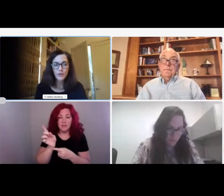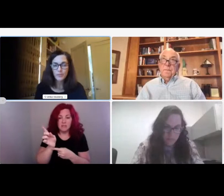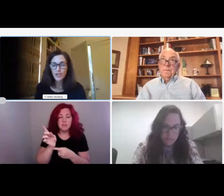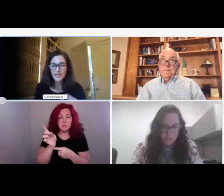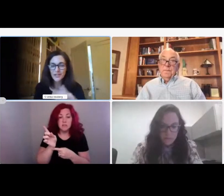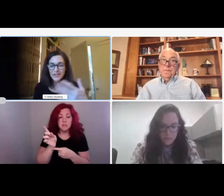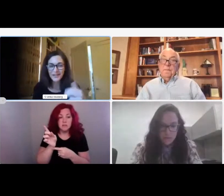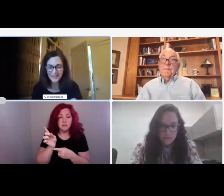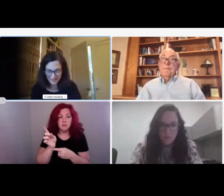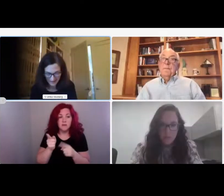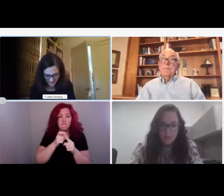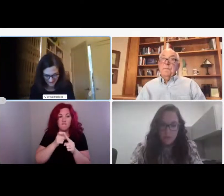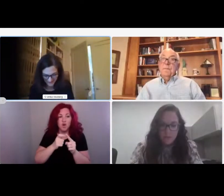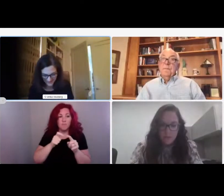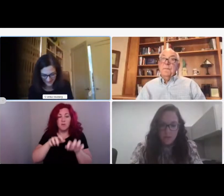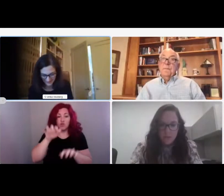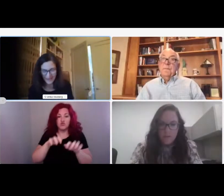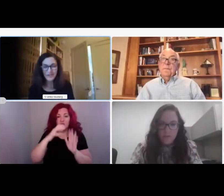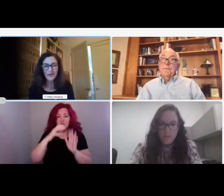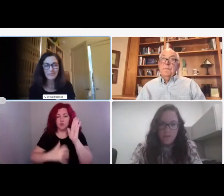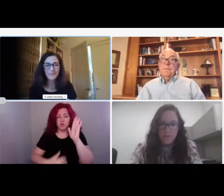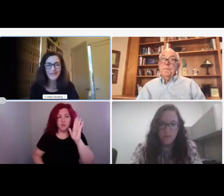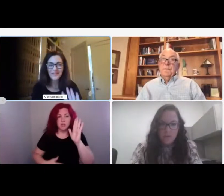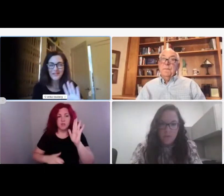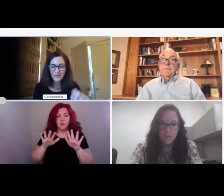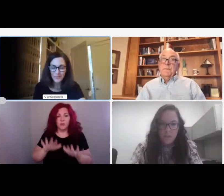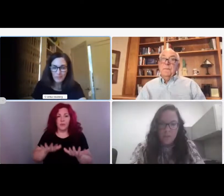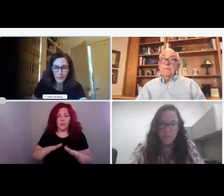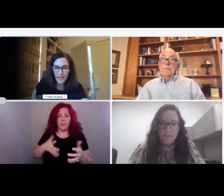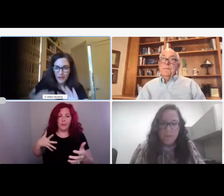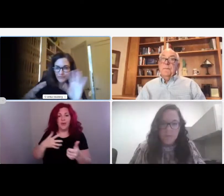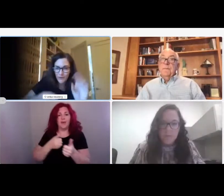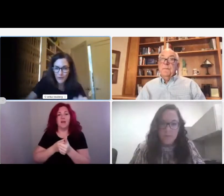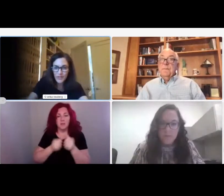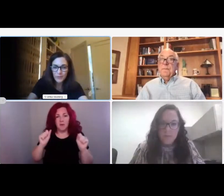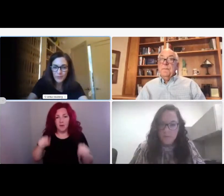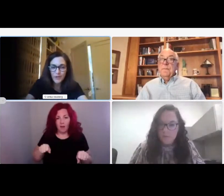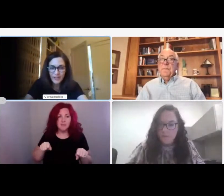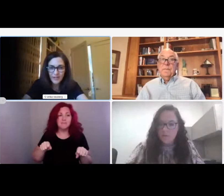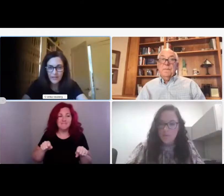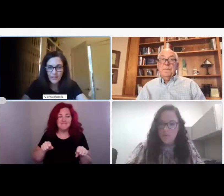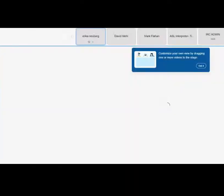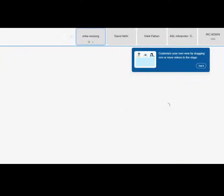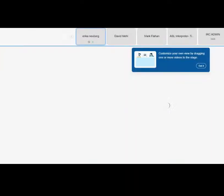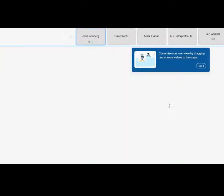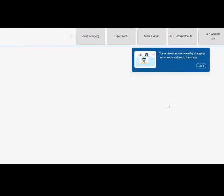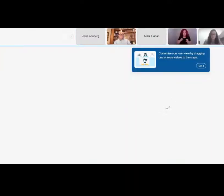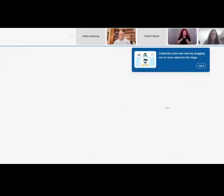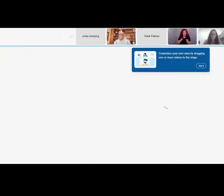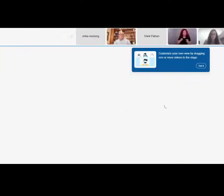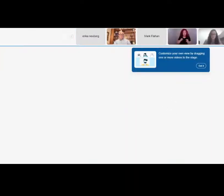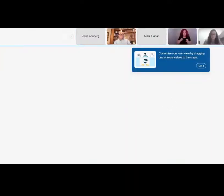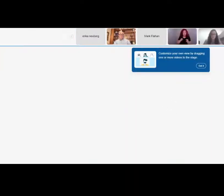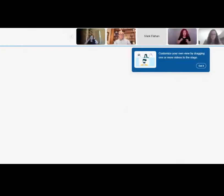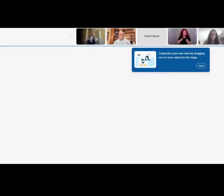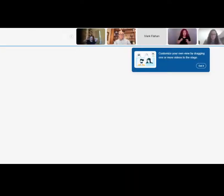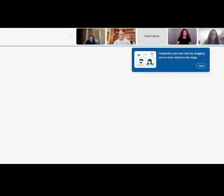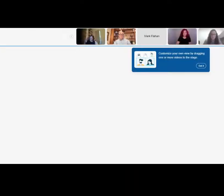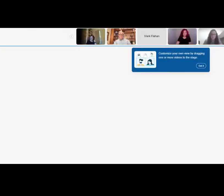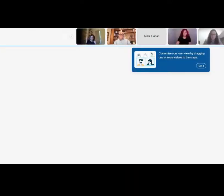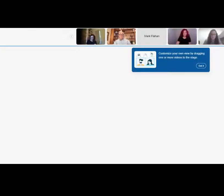transcriptionist uh to be able to you know catch up with us so just be prepared for those interruptions thank you